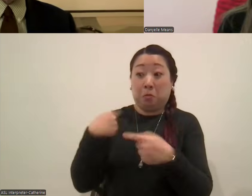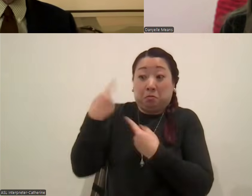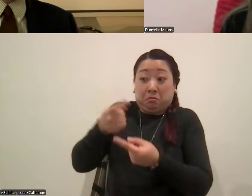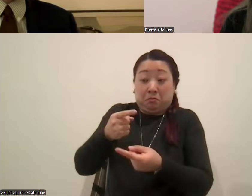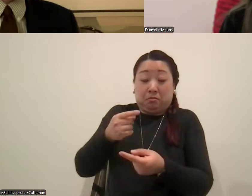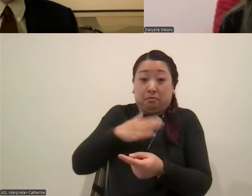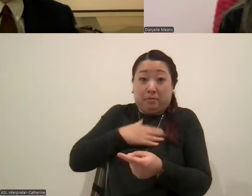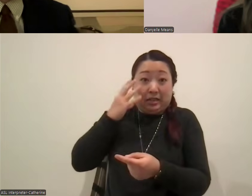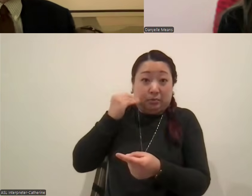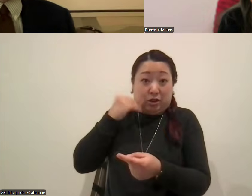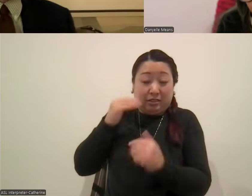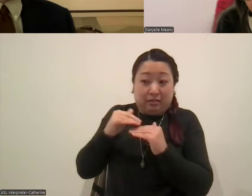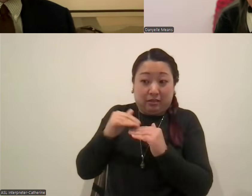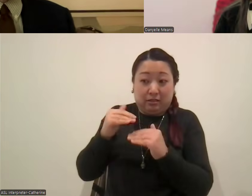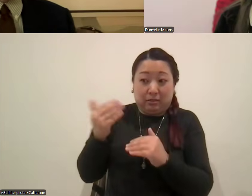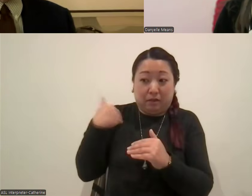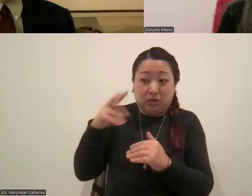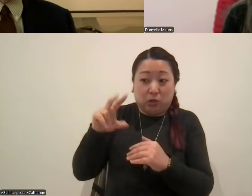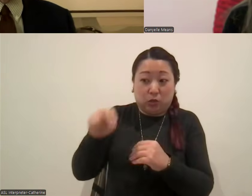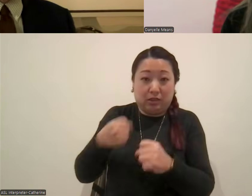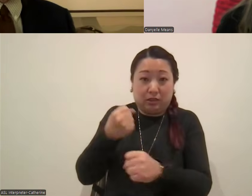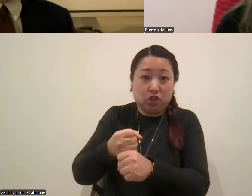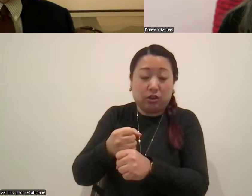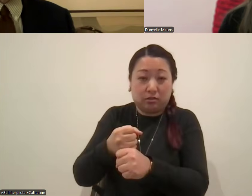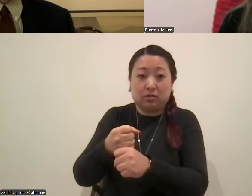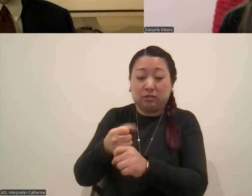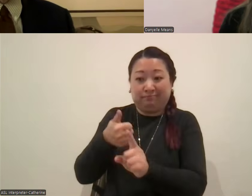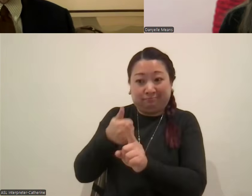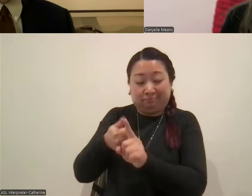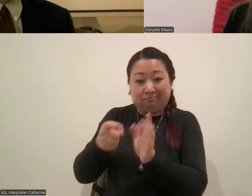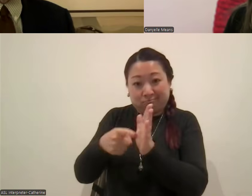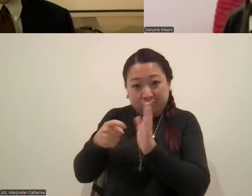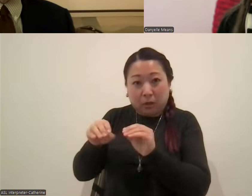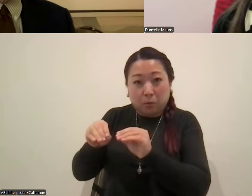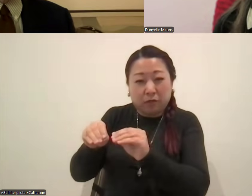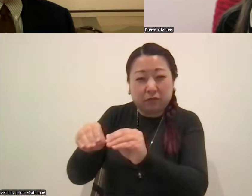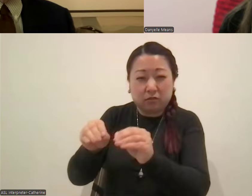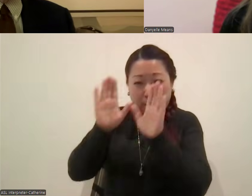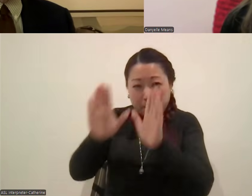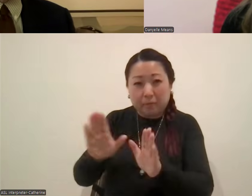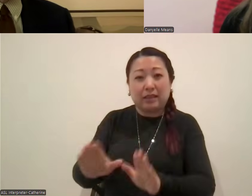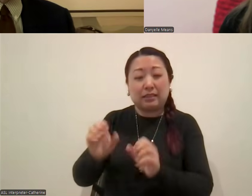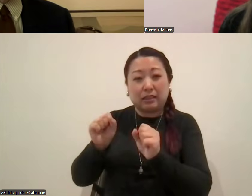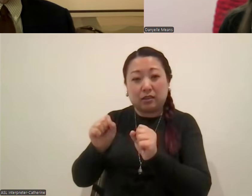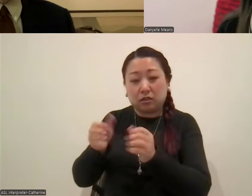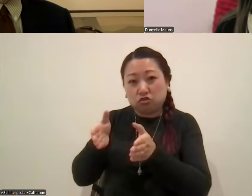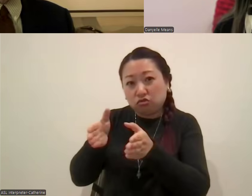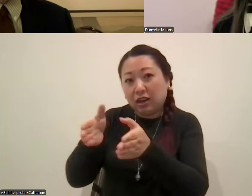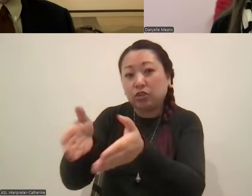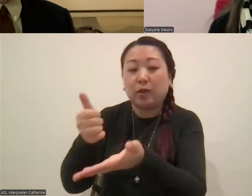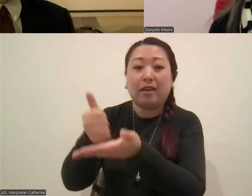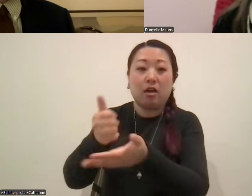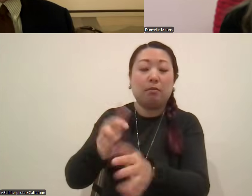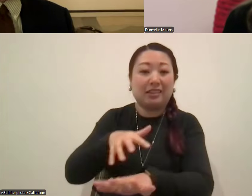in the last 30 years, in an amazing direction of helping Native people to really